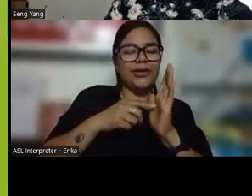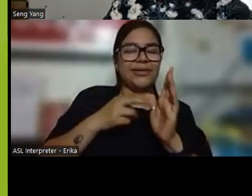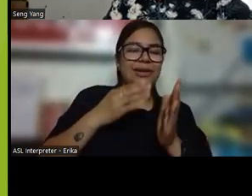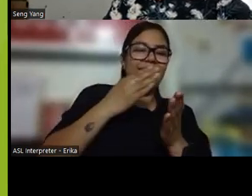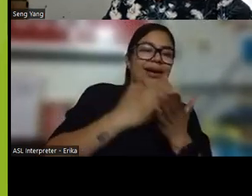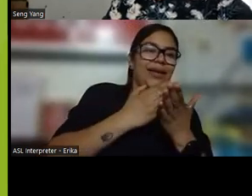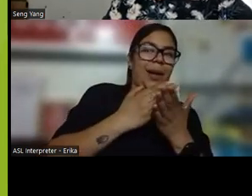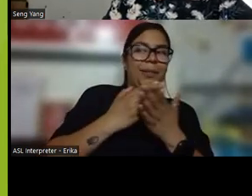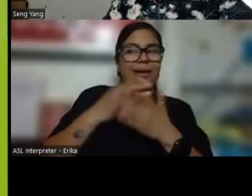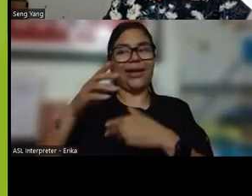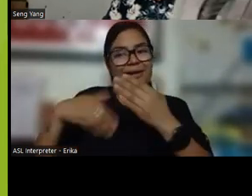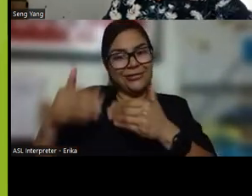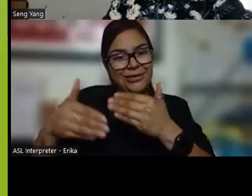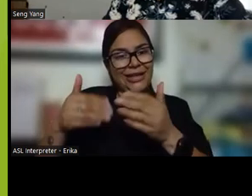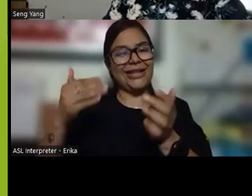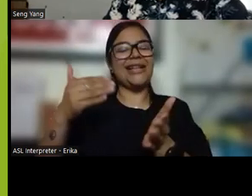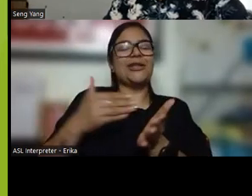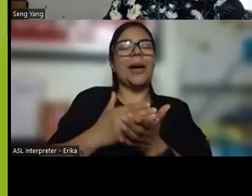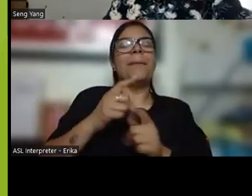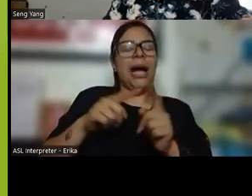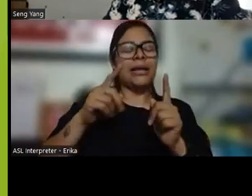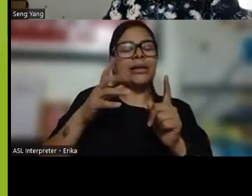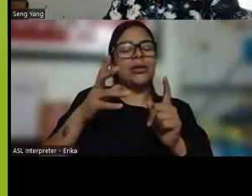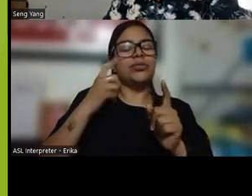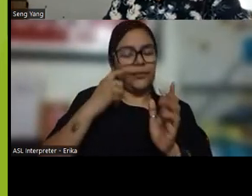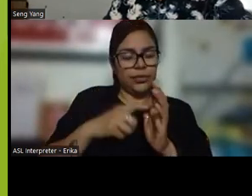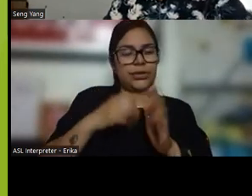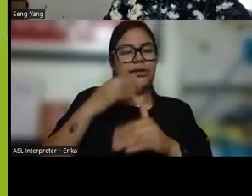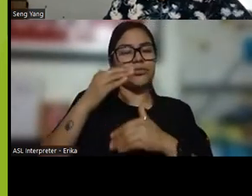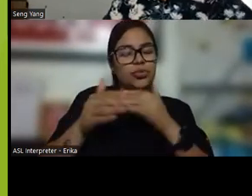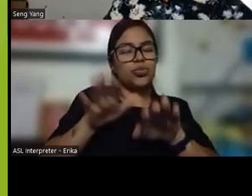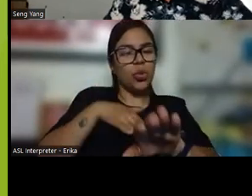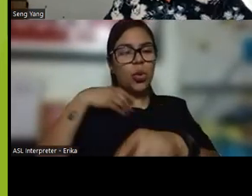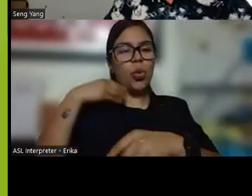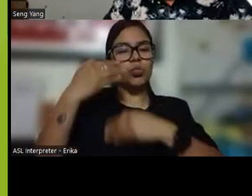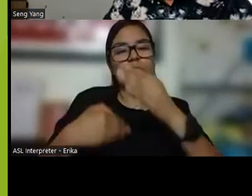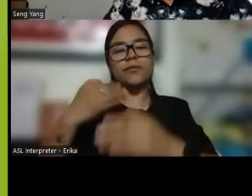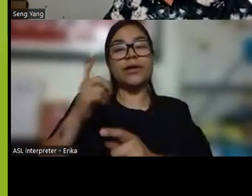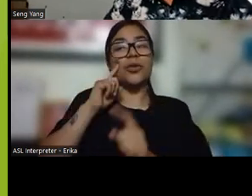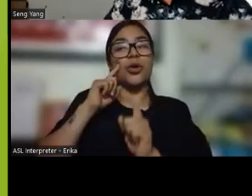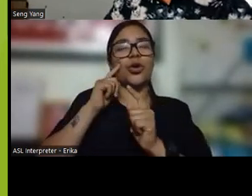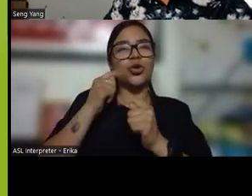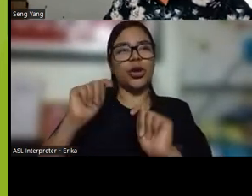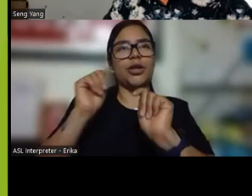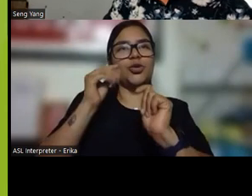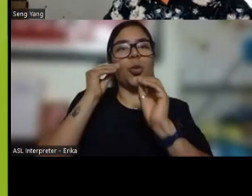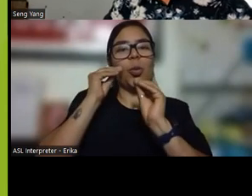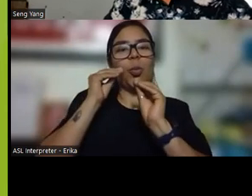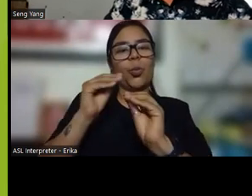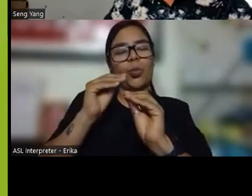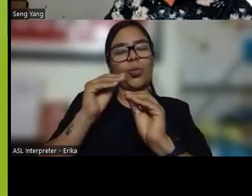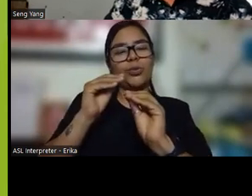see the data is on the right side. We have